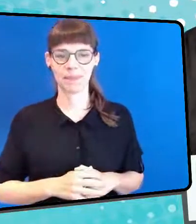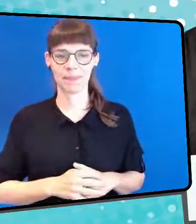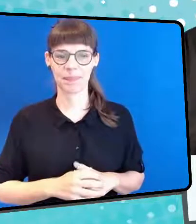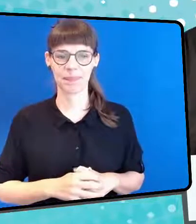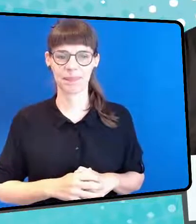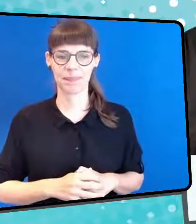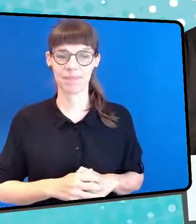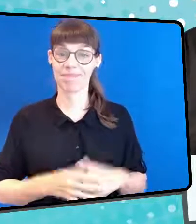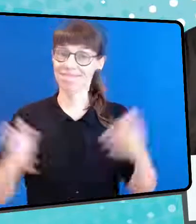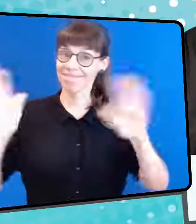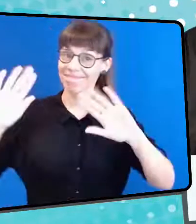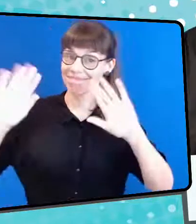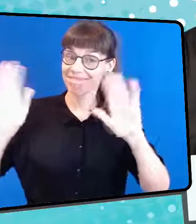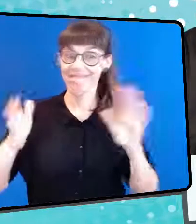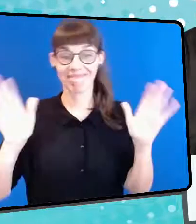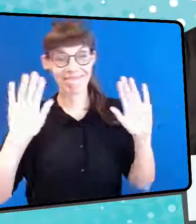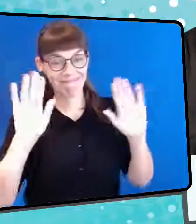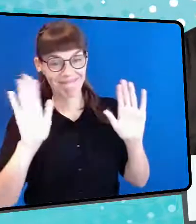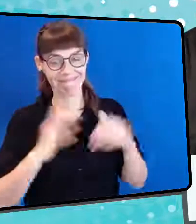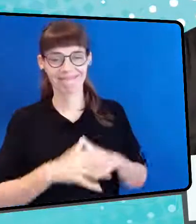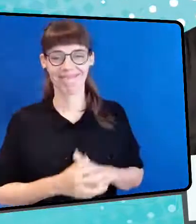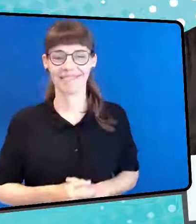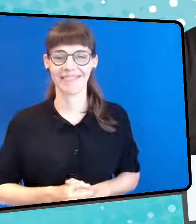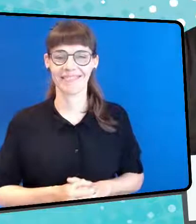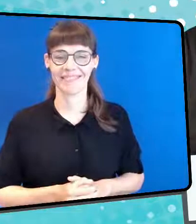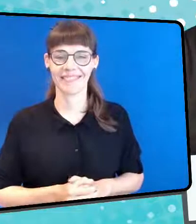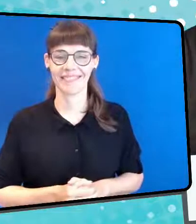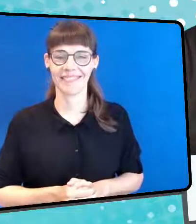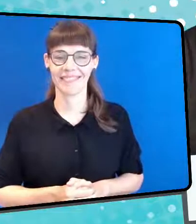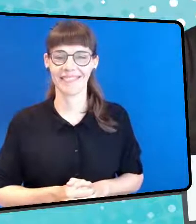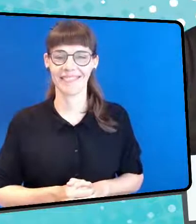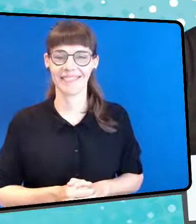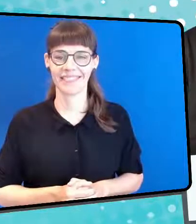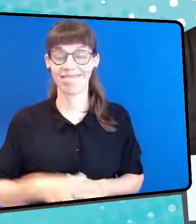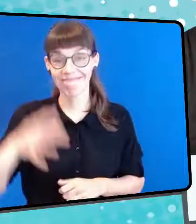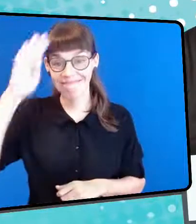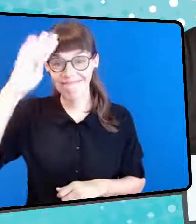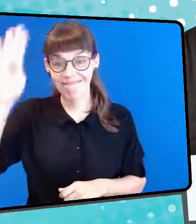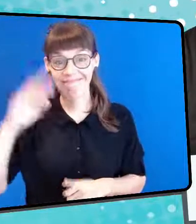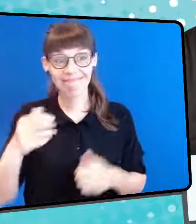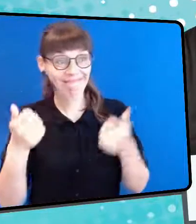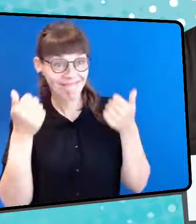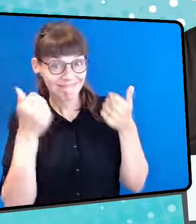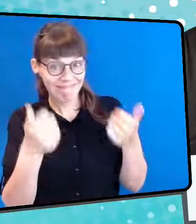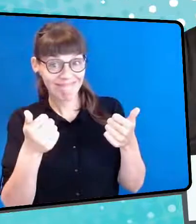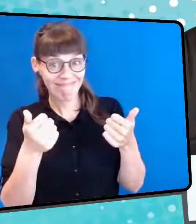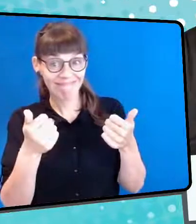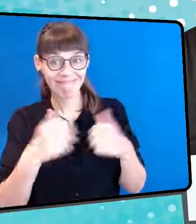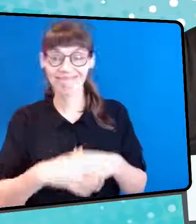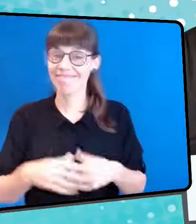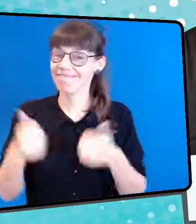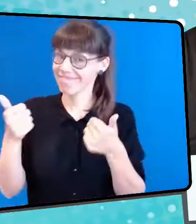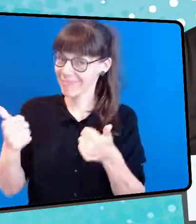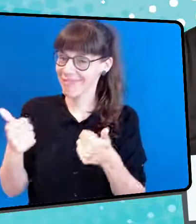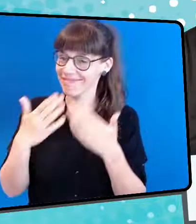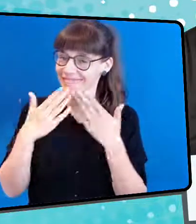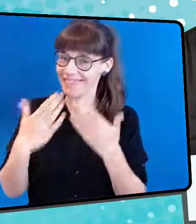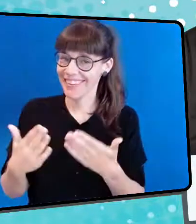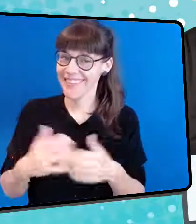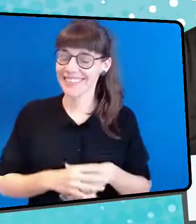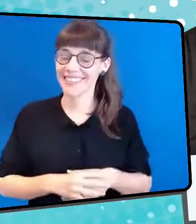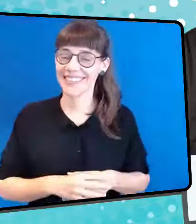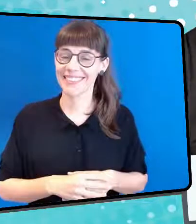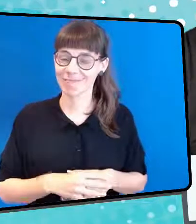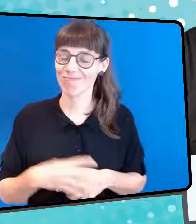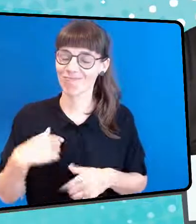Hi, folks. Hi. Hello. How are you doing? I'm good, thanks. I'm good,